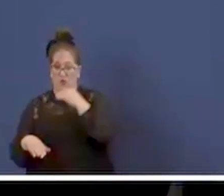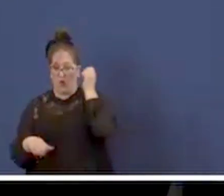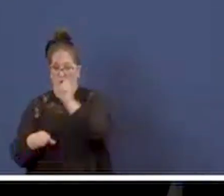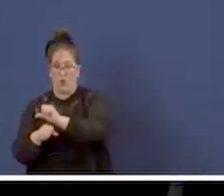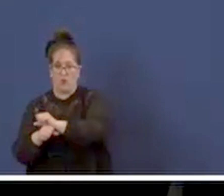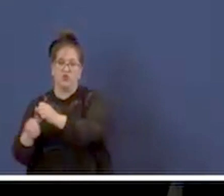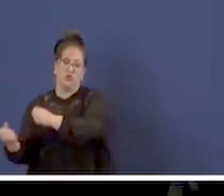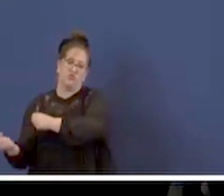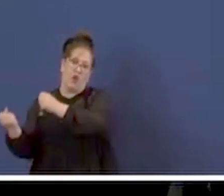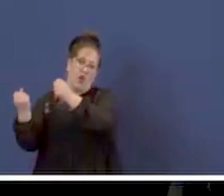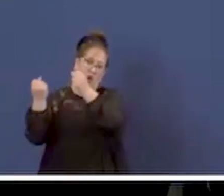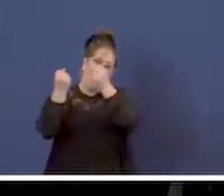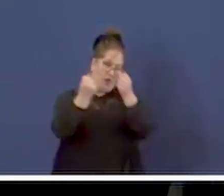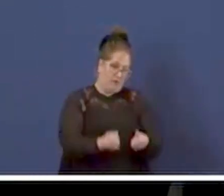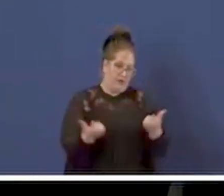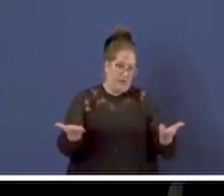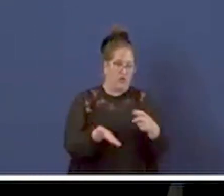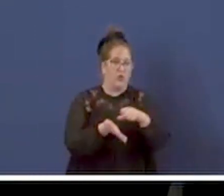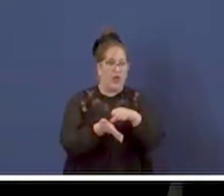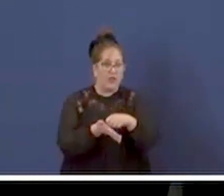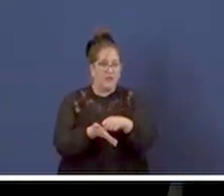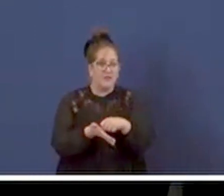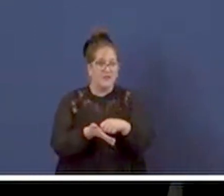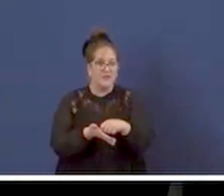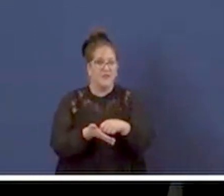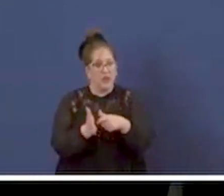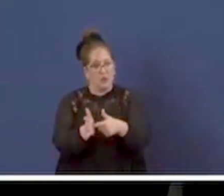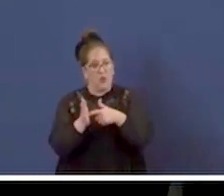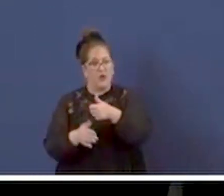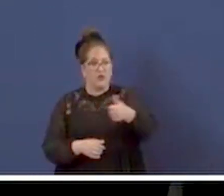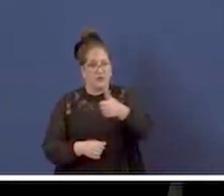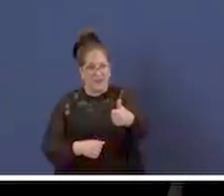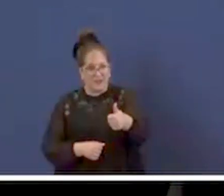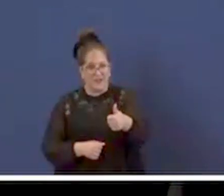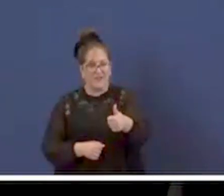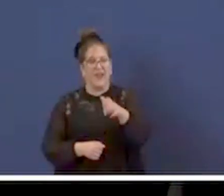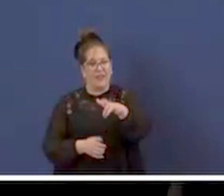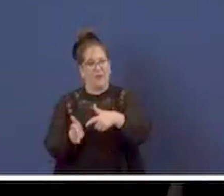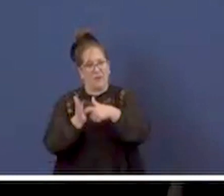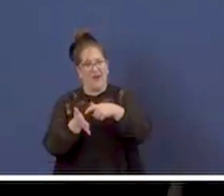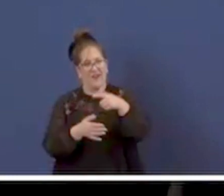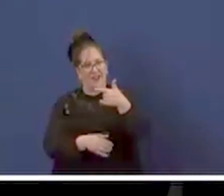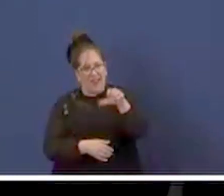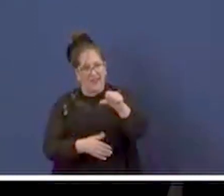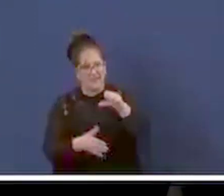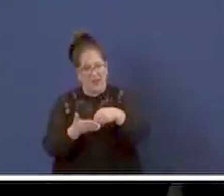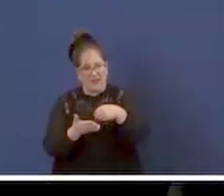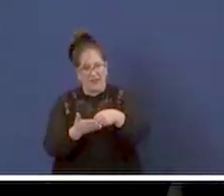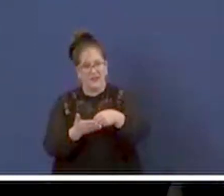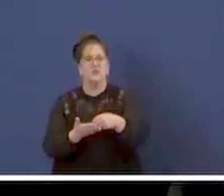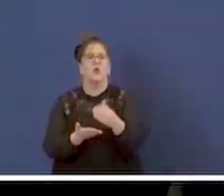drive into Athens. That needed transportation, which needed money for gas. And so know